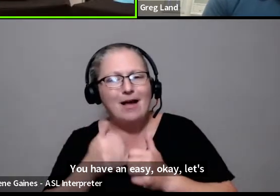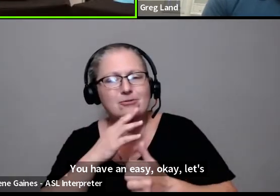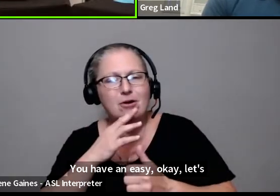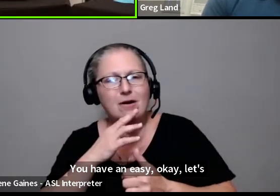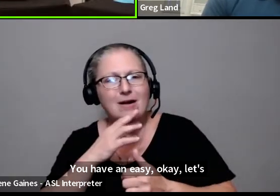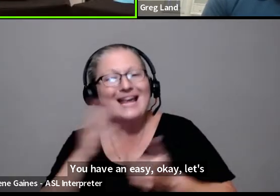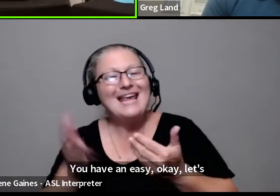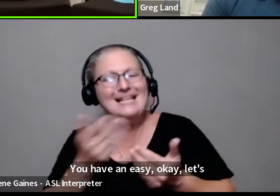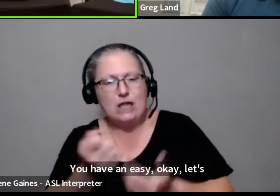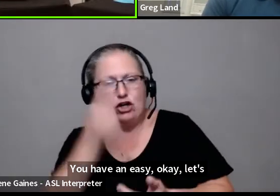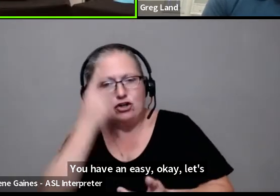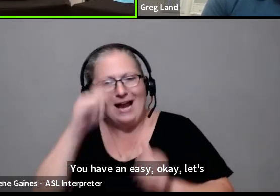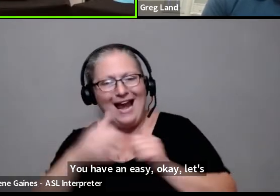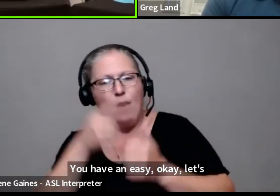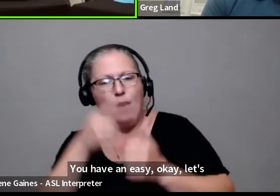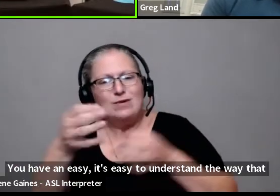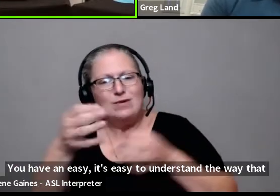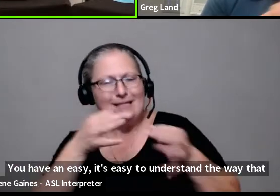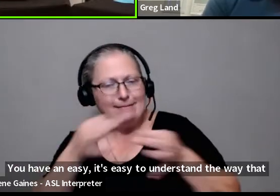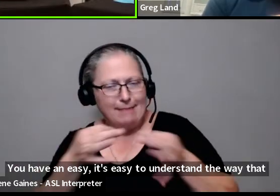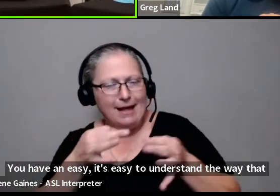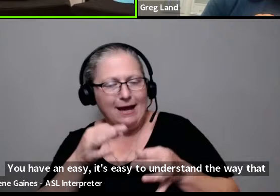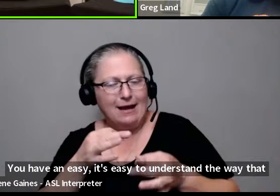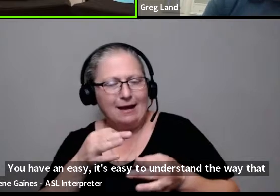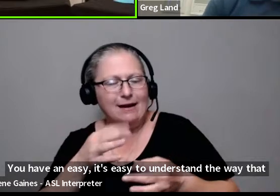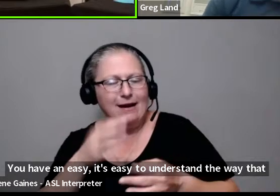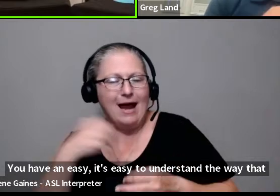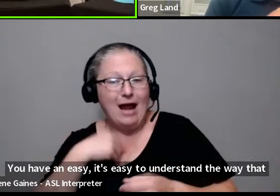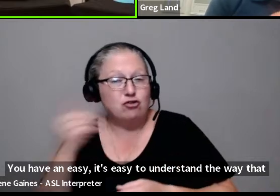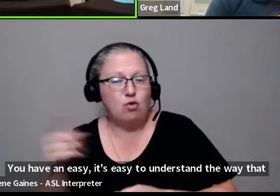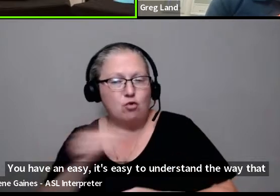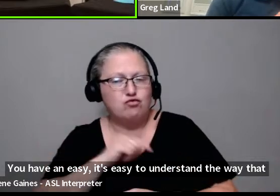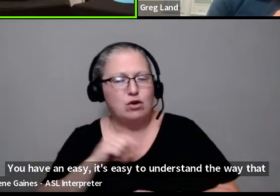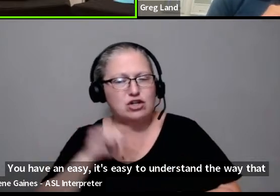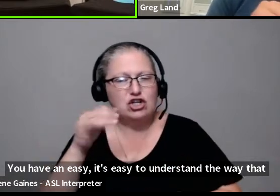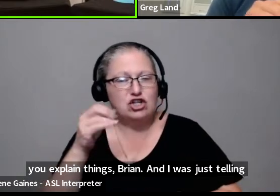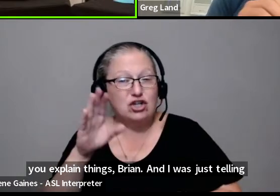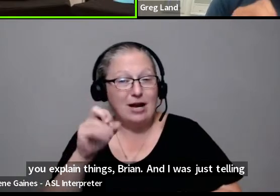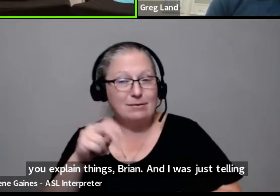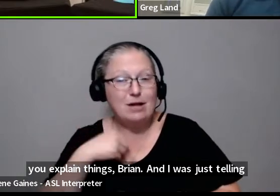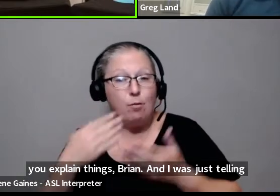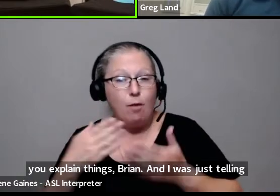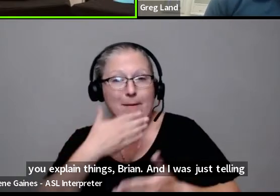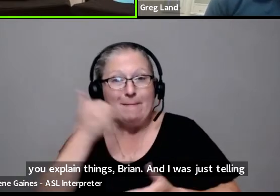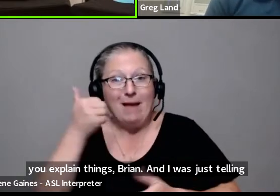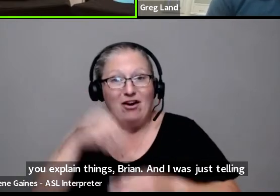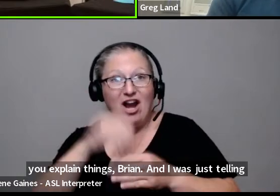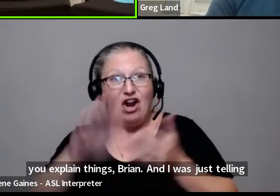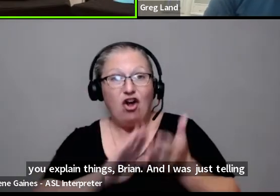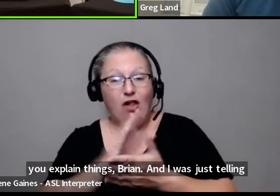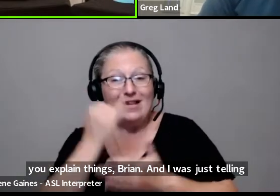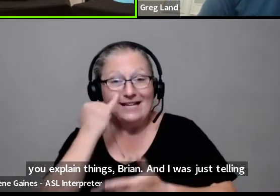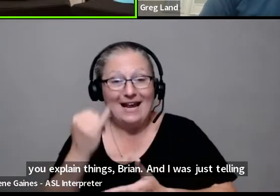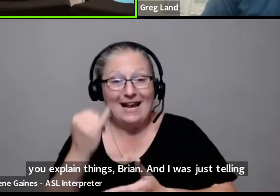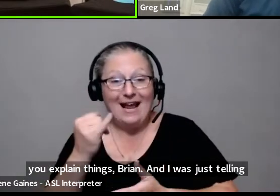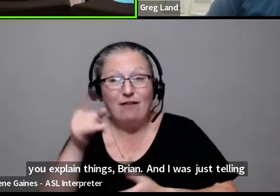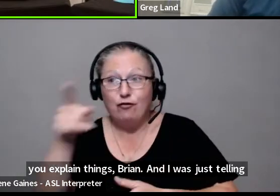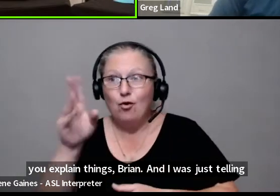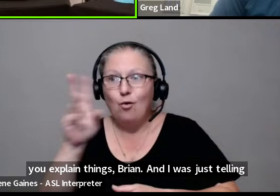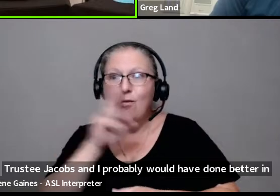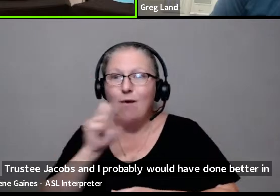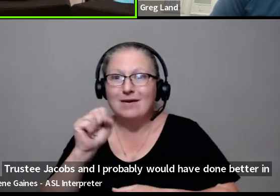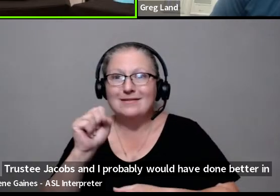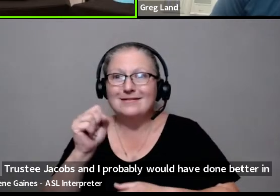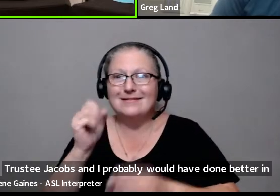easy to understand the way that you explain things, Brian. And I was just telling Trustee Jacobson that I probably would have done better in college if you were the professor for a couple